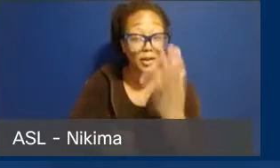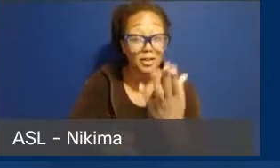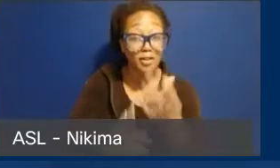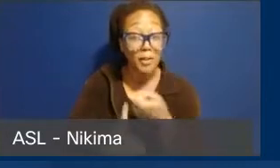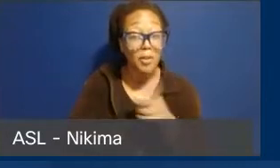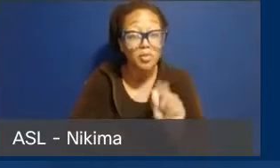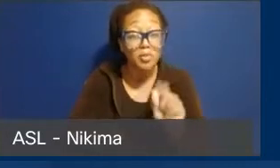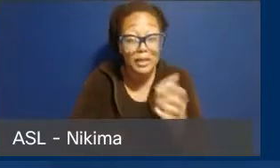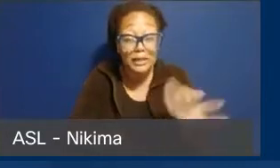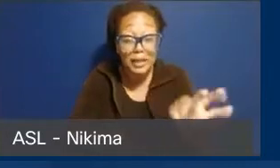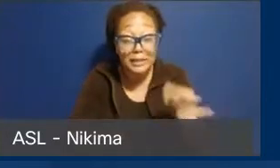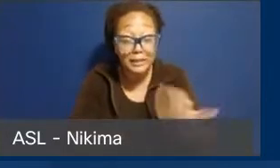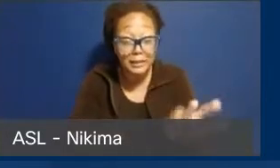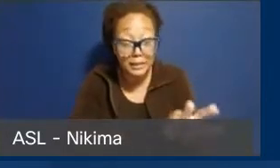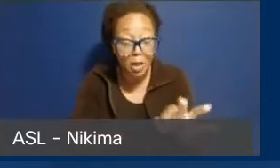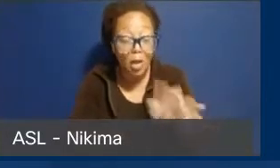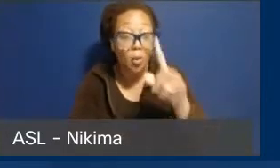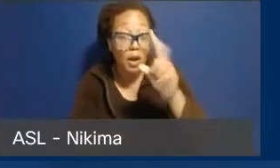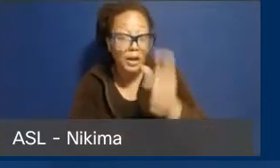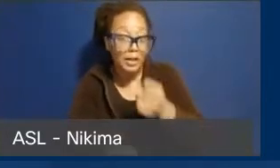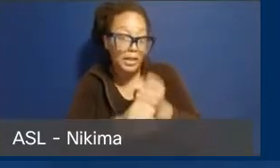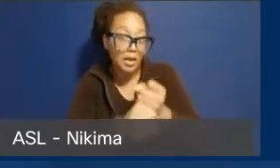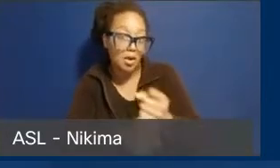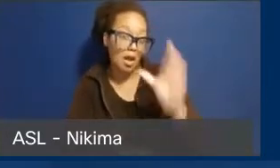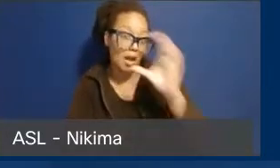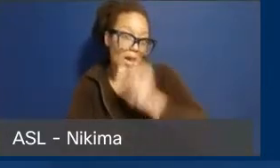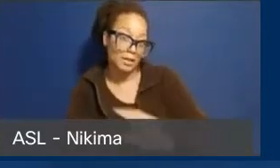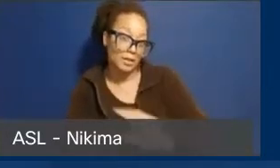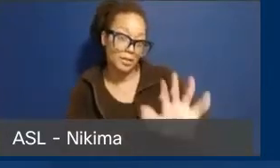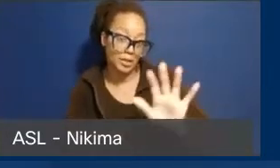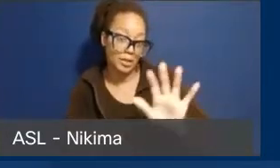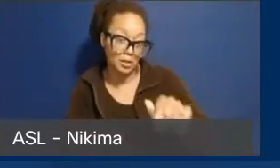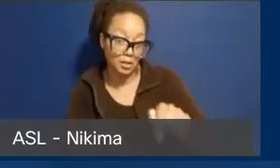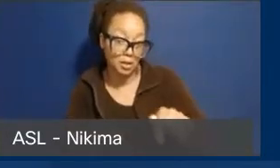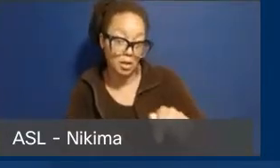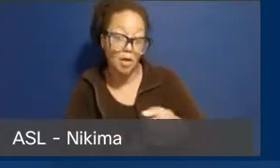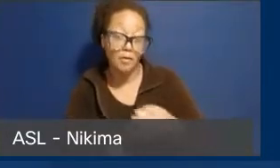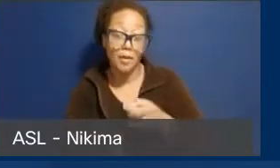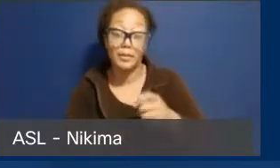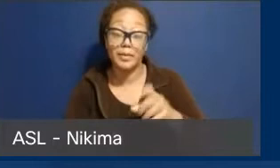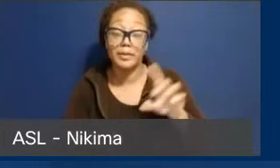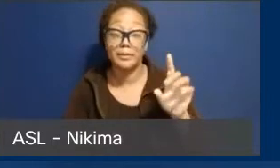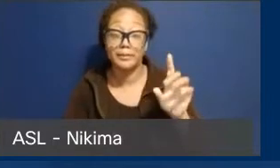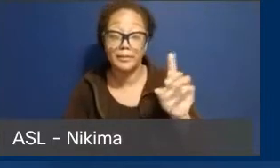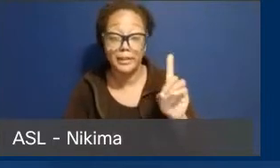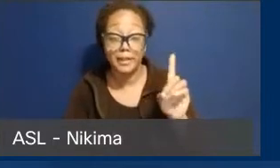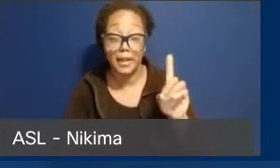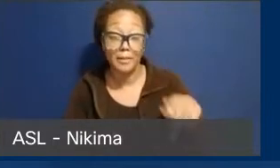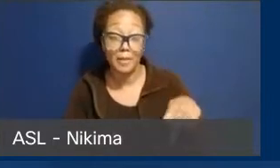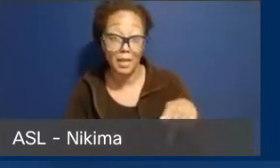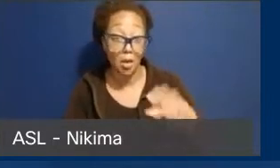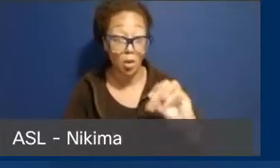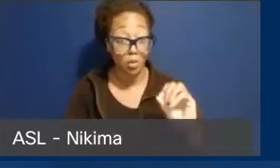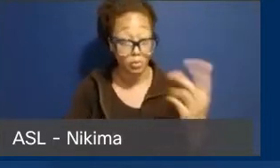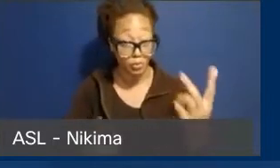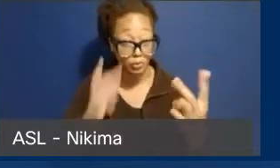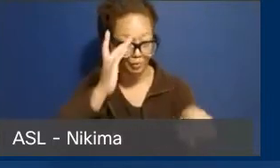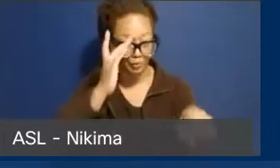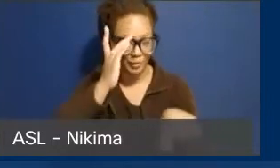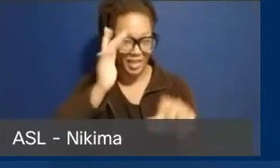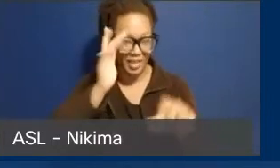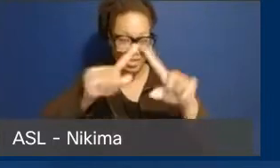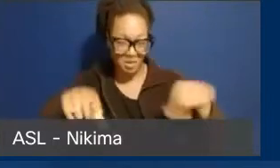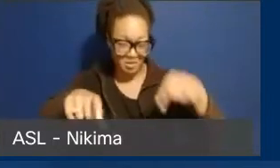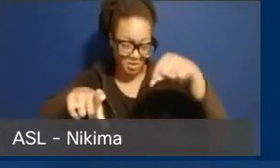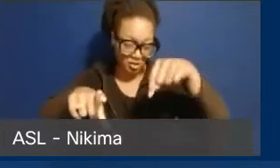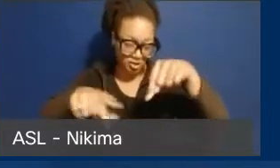2019 one-year estimate, and I took it from it's called DPO2, DP